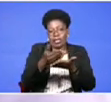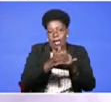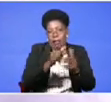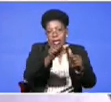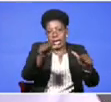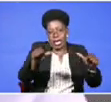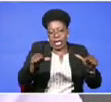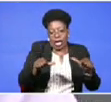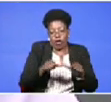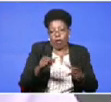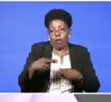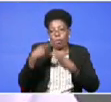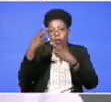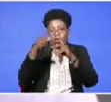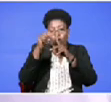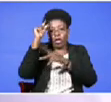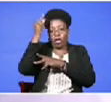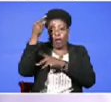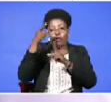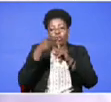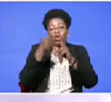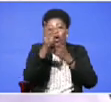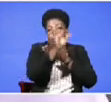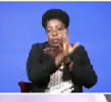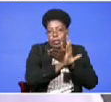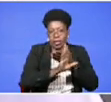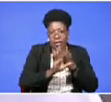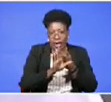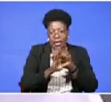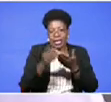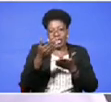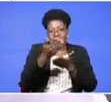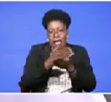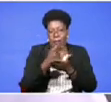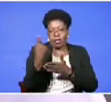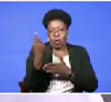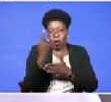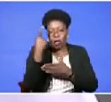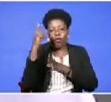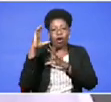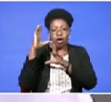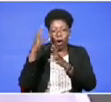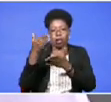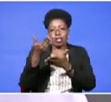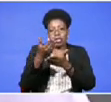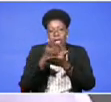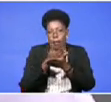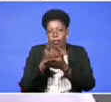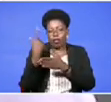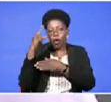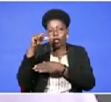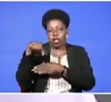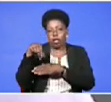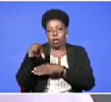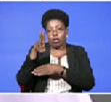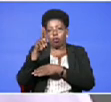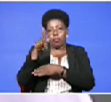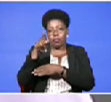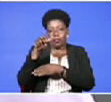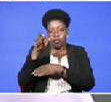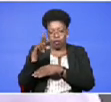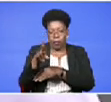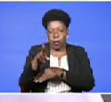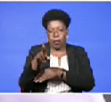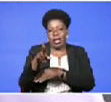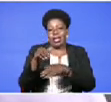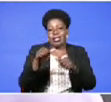that we are proposing to the government to protect. Some of them are specifically for conch, some of them are for Nassau grouper. It's a cross-section